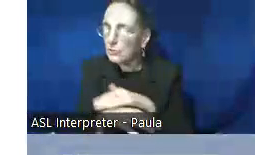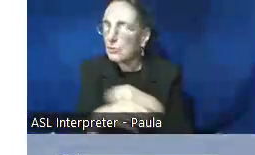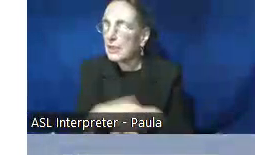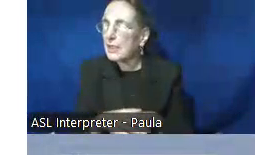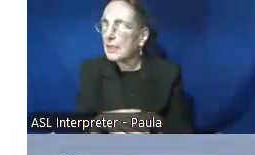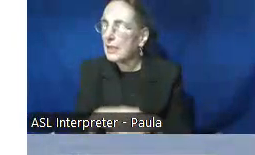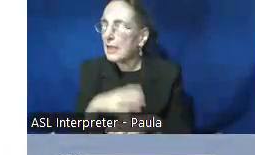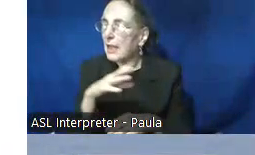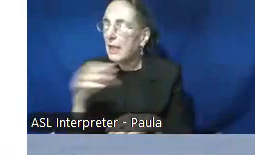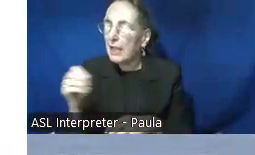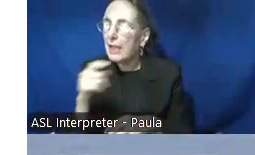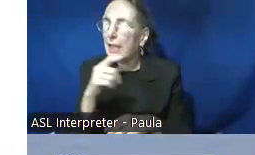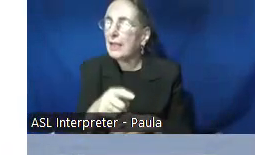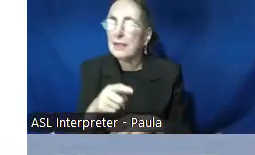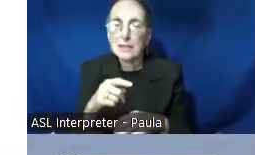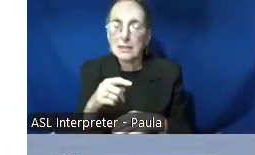Advisory Supervisor for